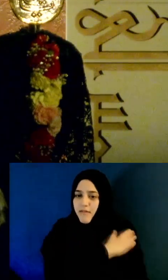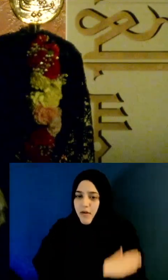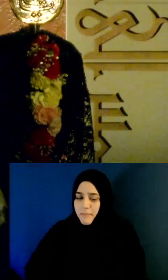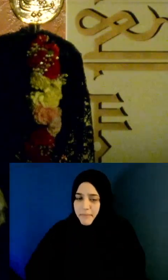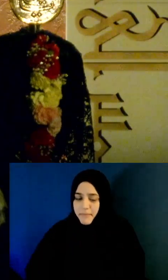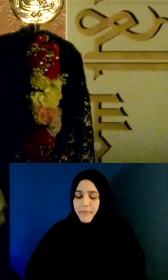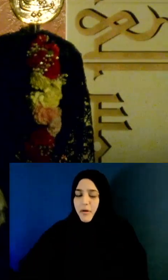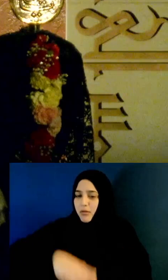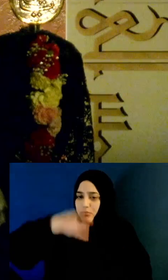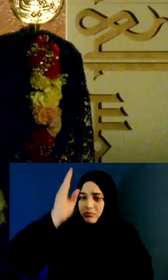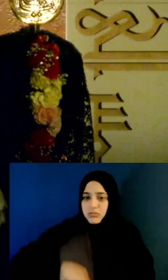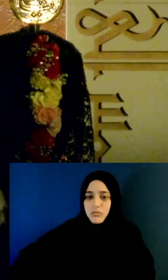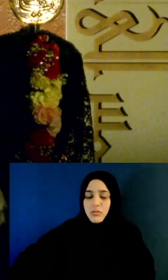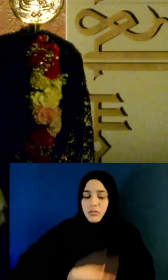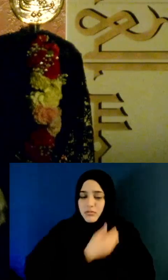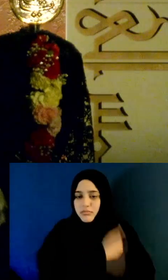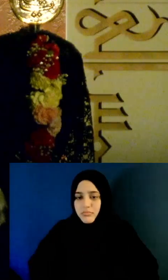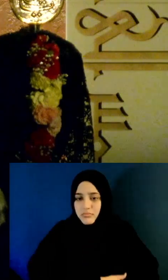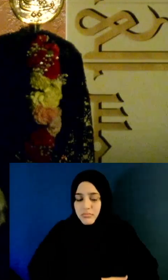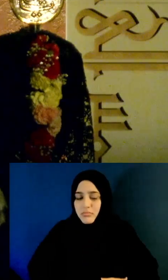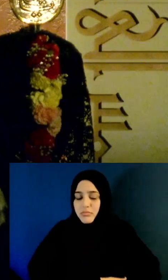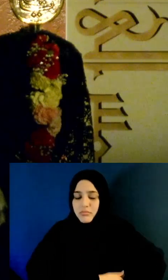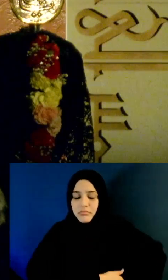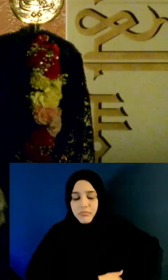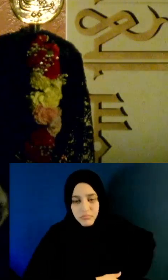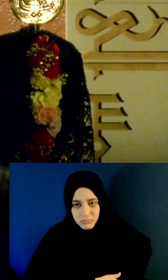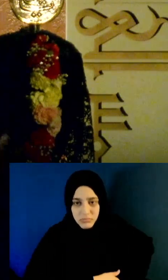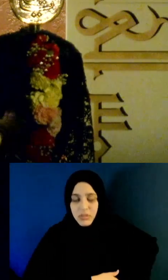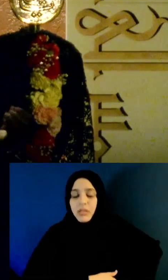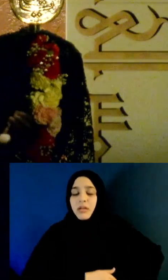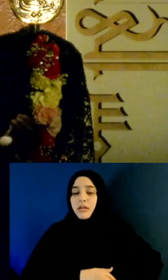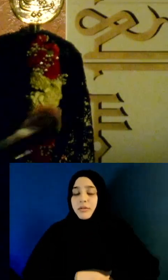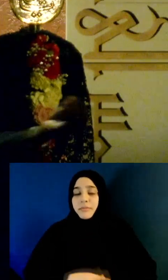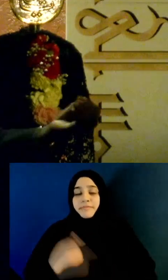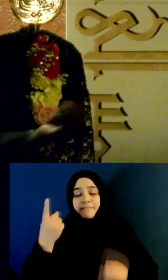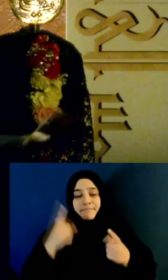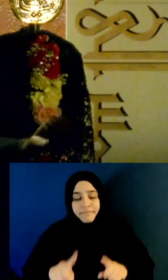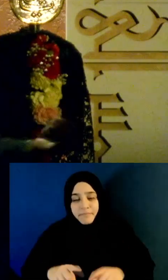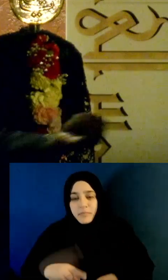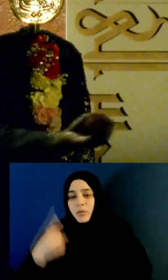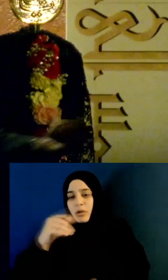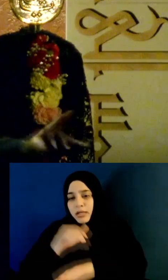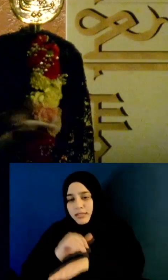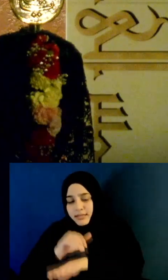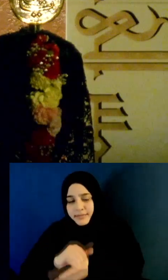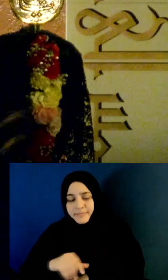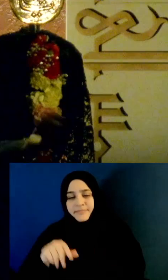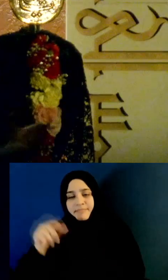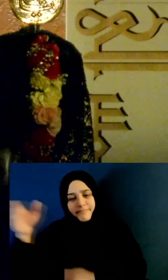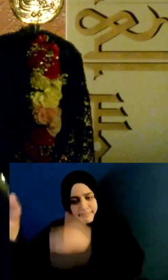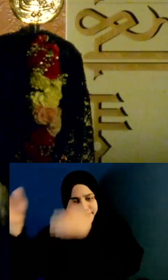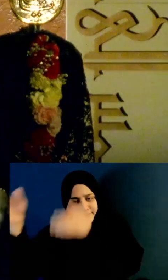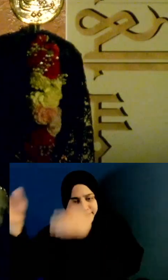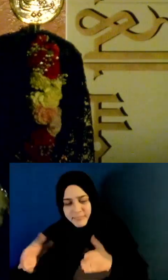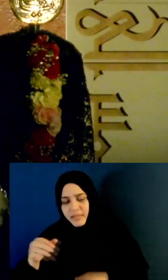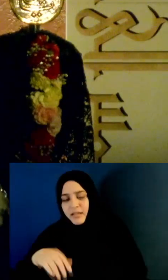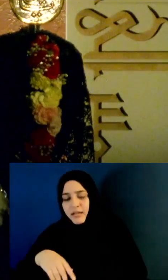You know, one night Ayatollah Naini recited Majlis of Abbas on a night like tonight in